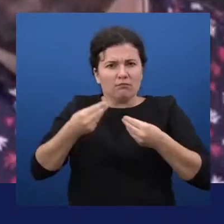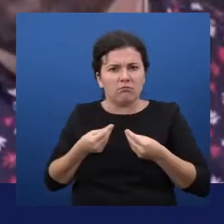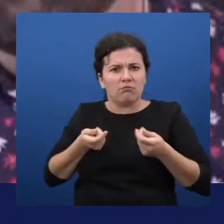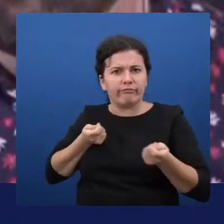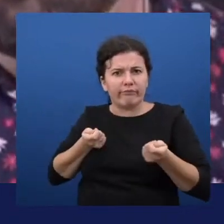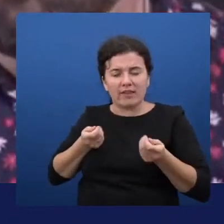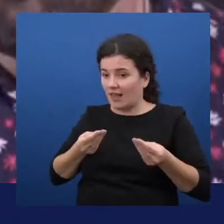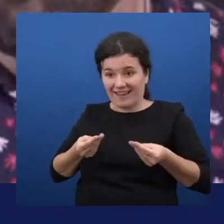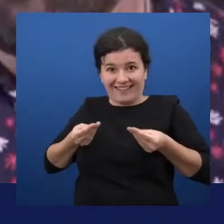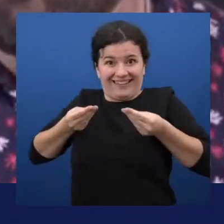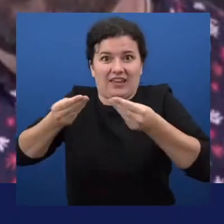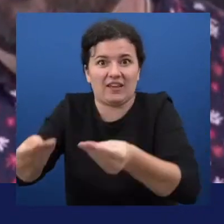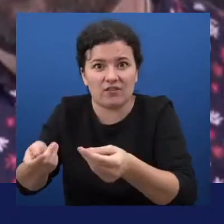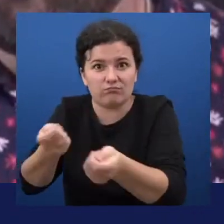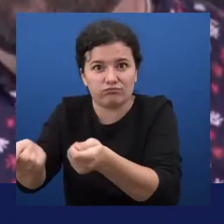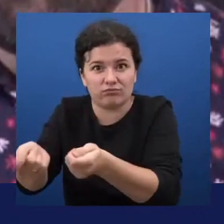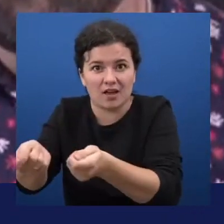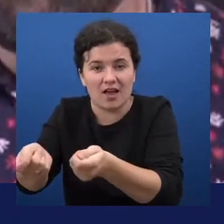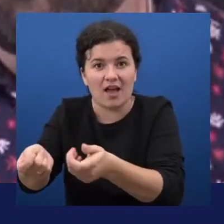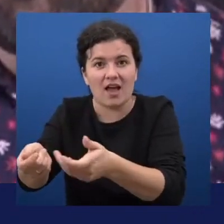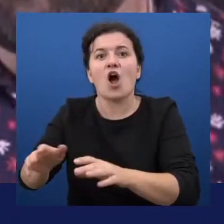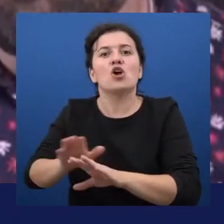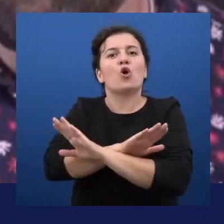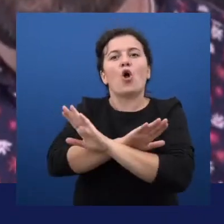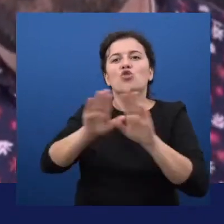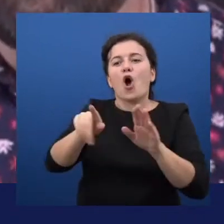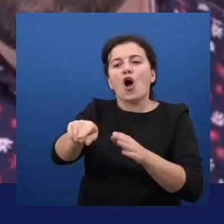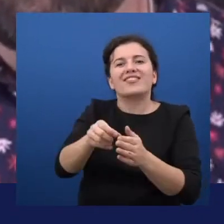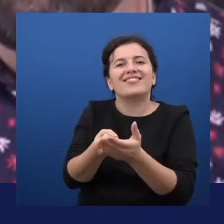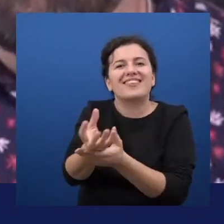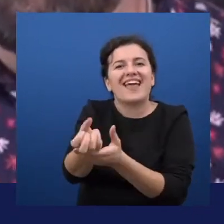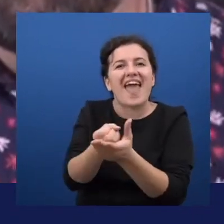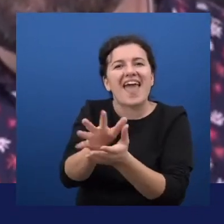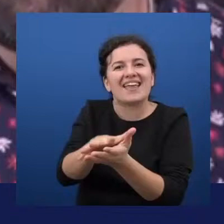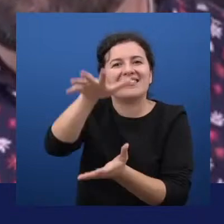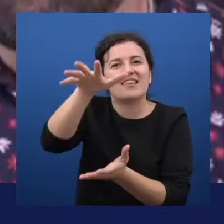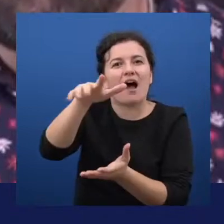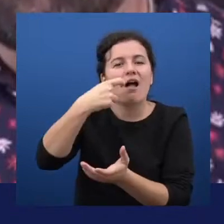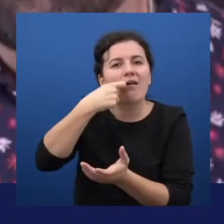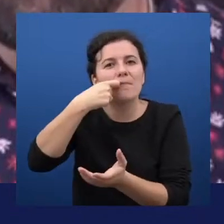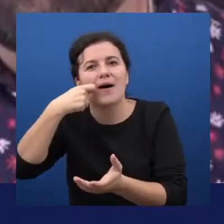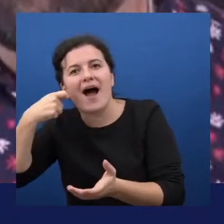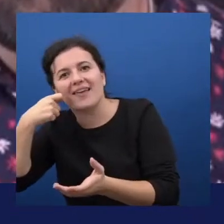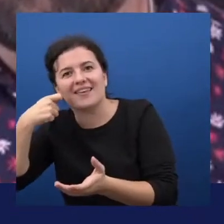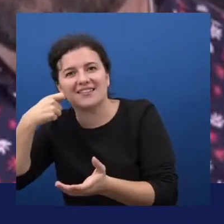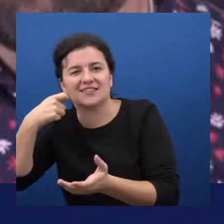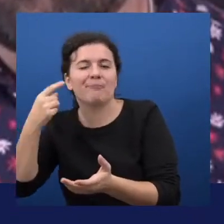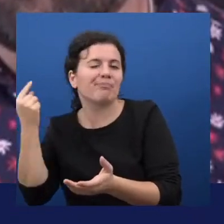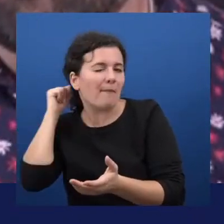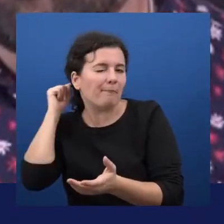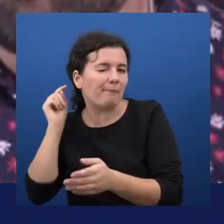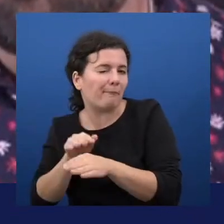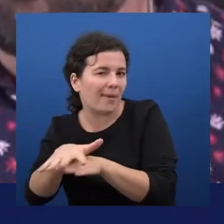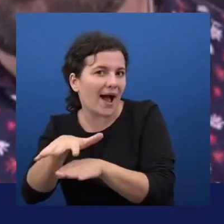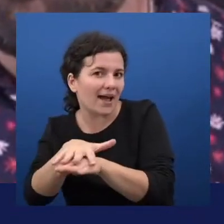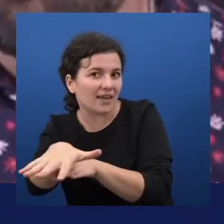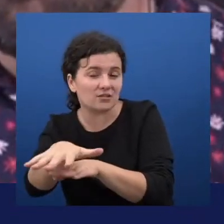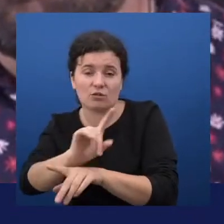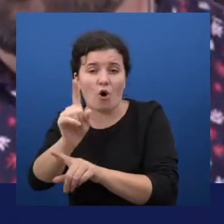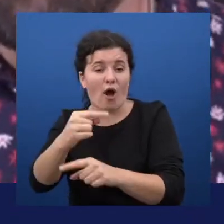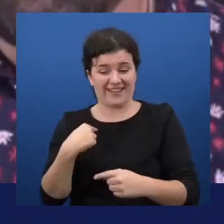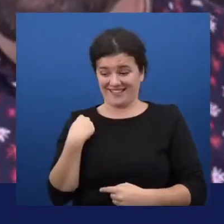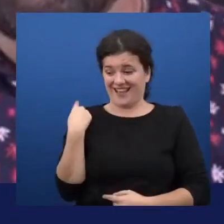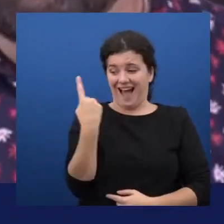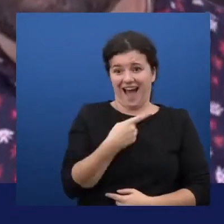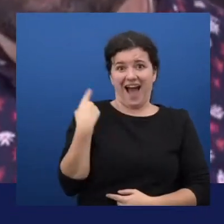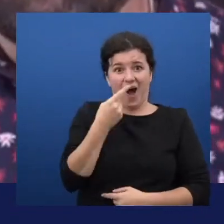data's biases, these are our biases that are manifest in data. And now we're using tools to amplify them. And I've used